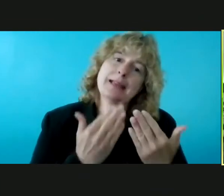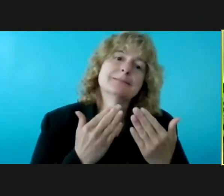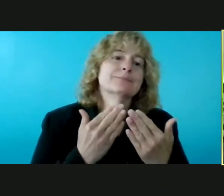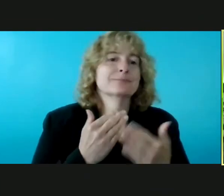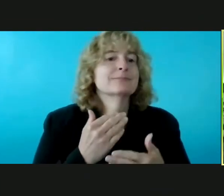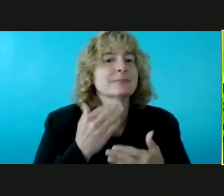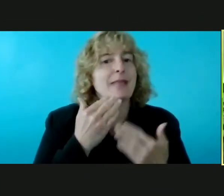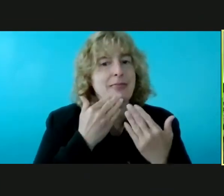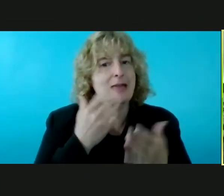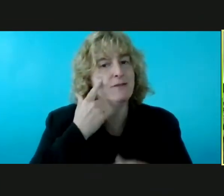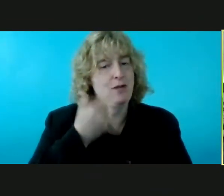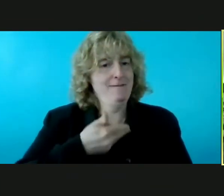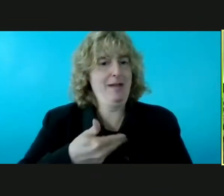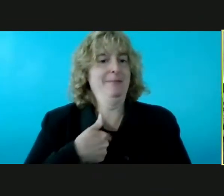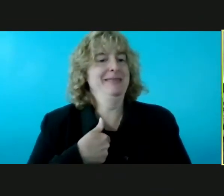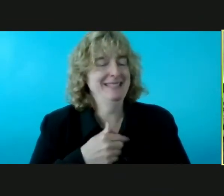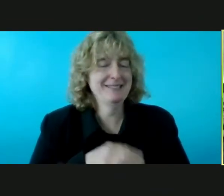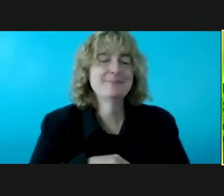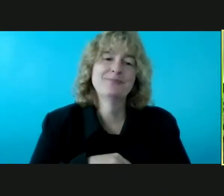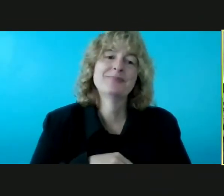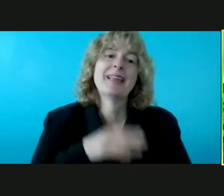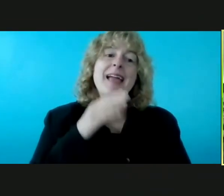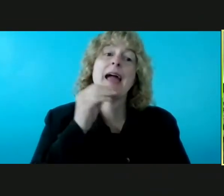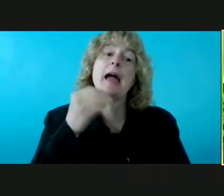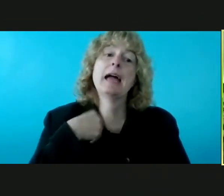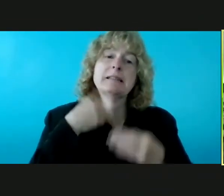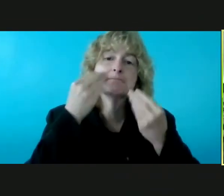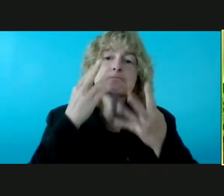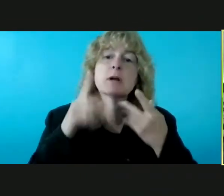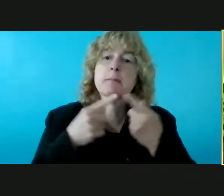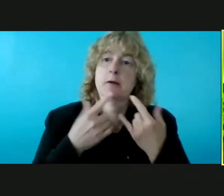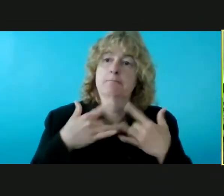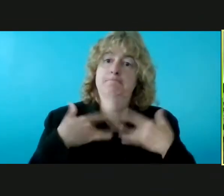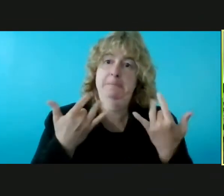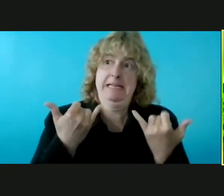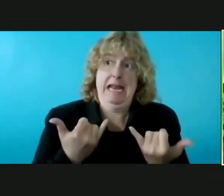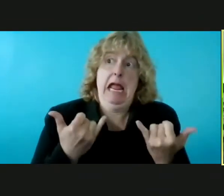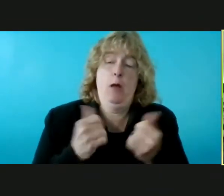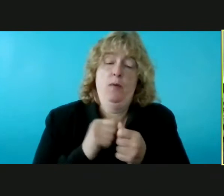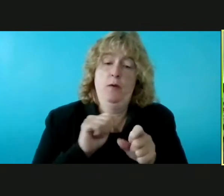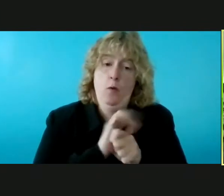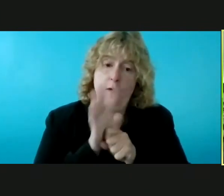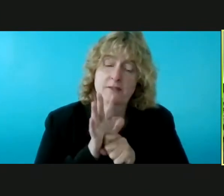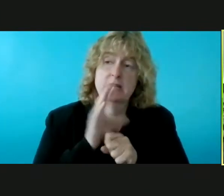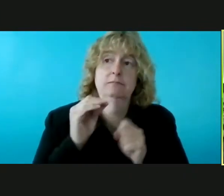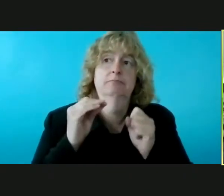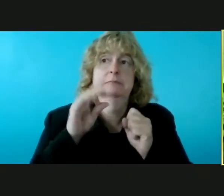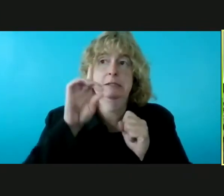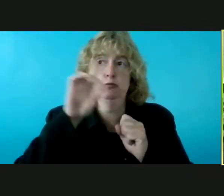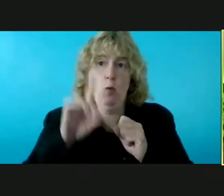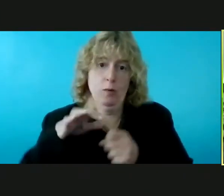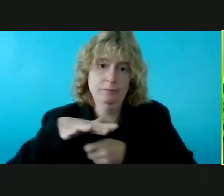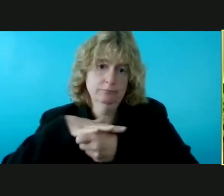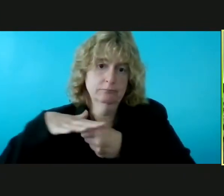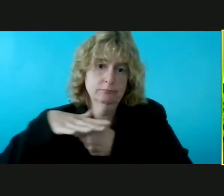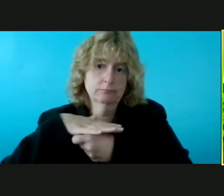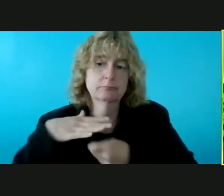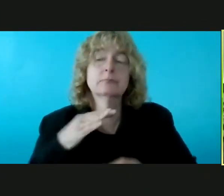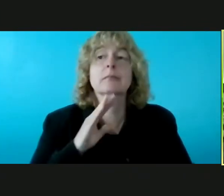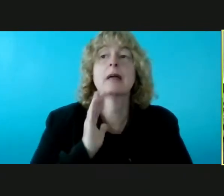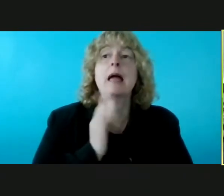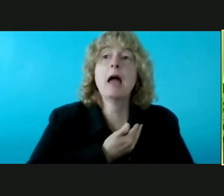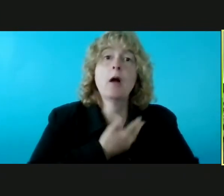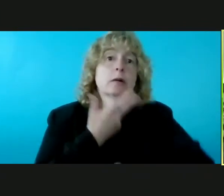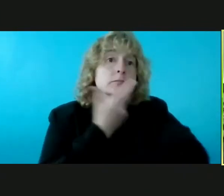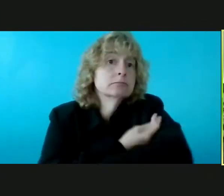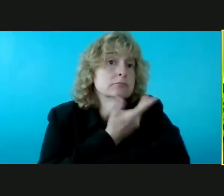give a quick update about the state of COVID in the city of Detroit, as well as our COVID vaccination efforts